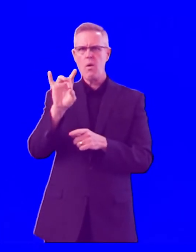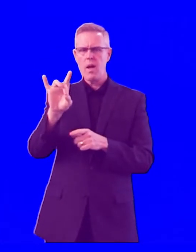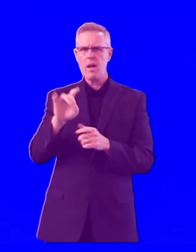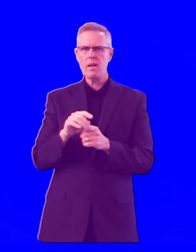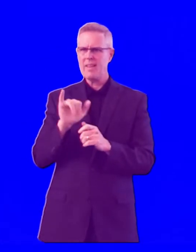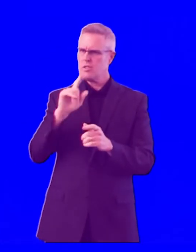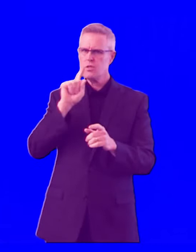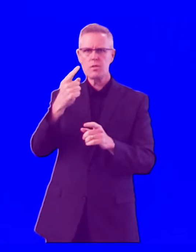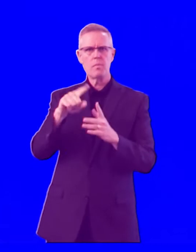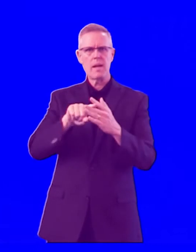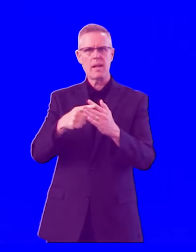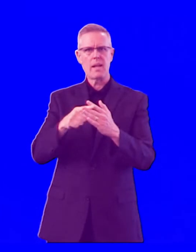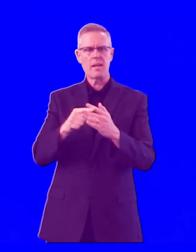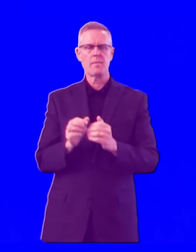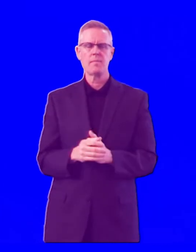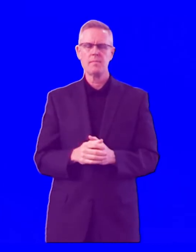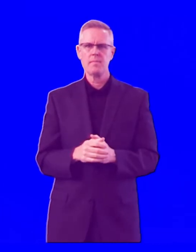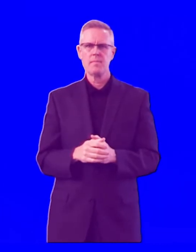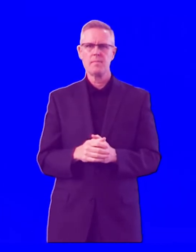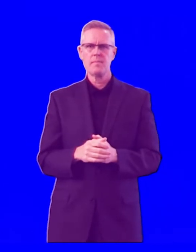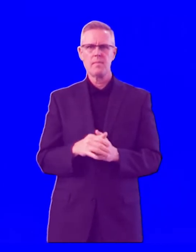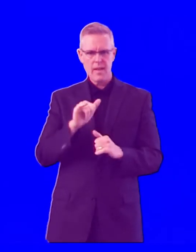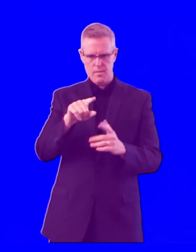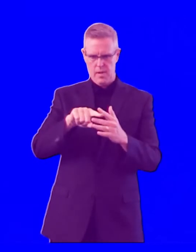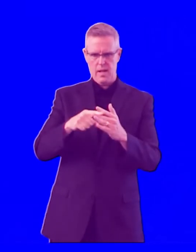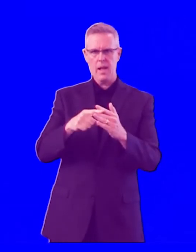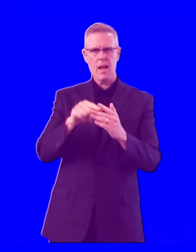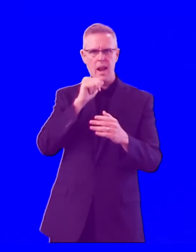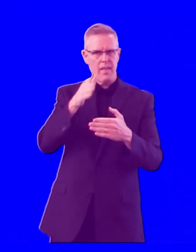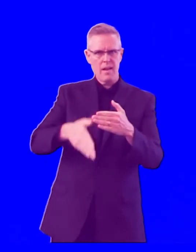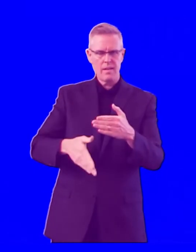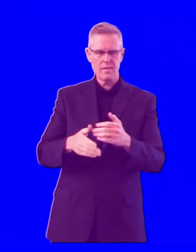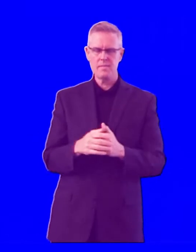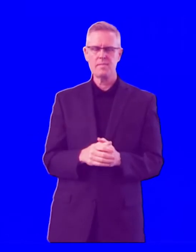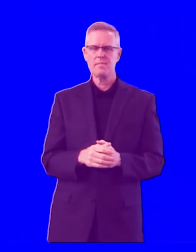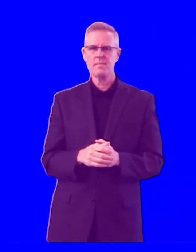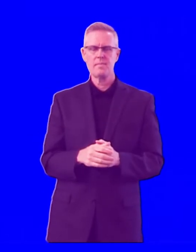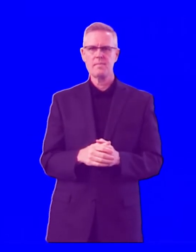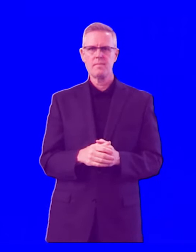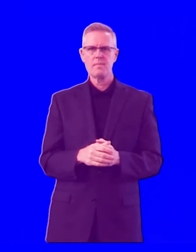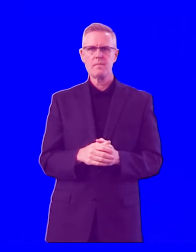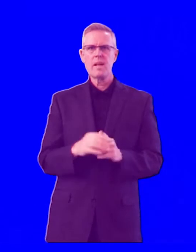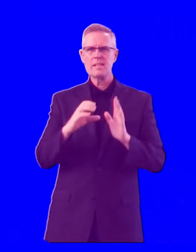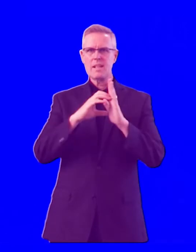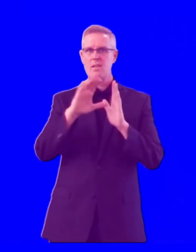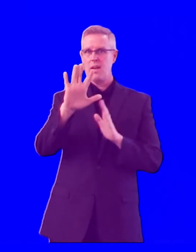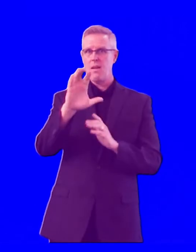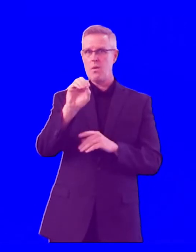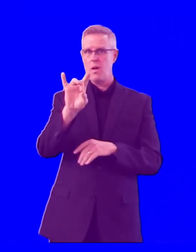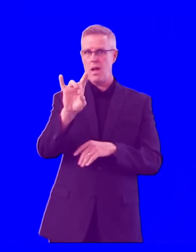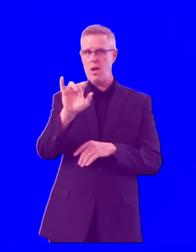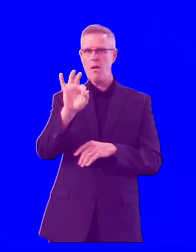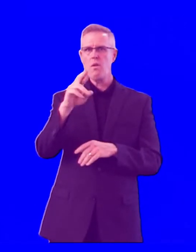must be the beginning. Okay? That's the beginning. That's not the end. Section